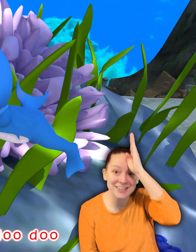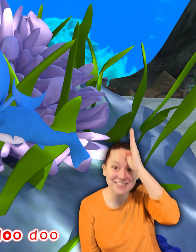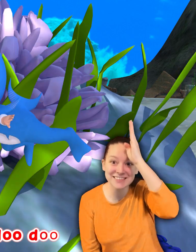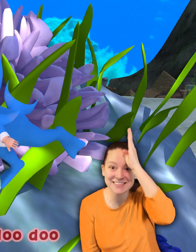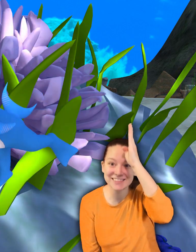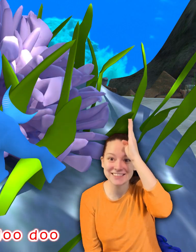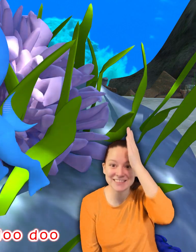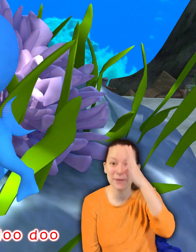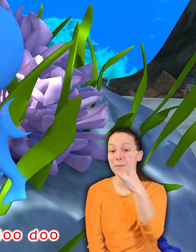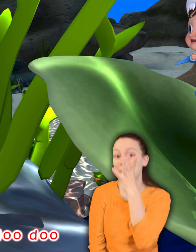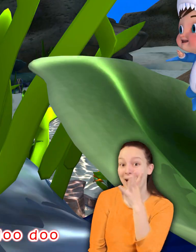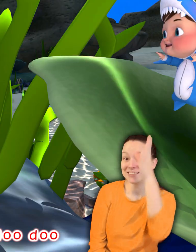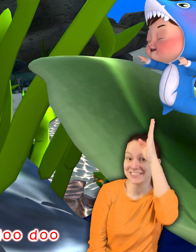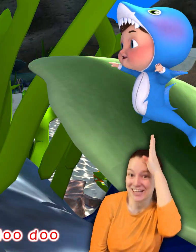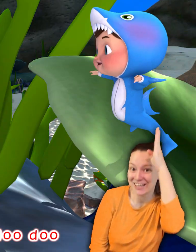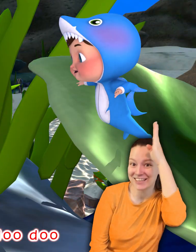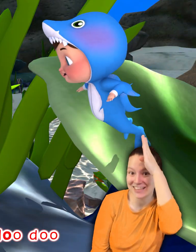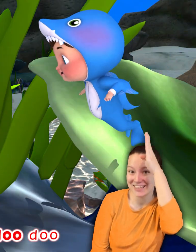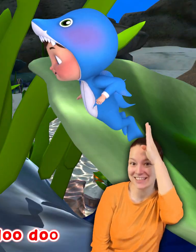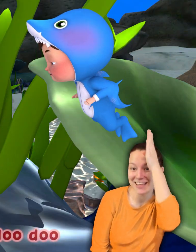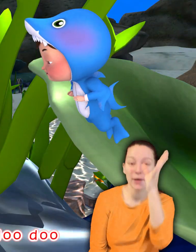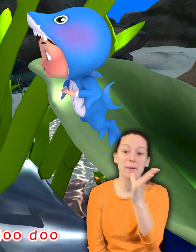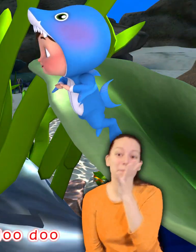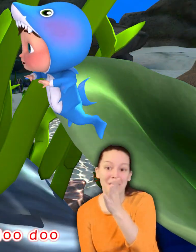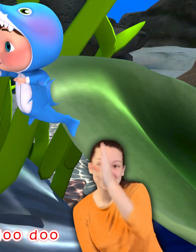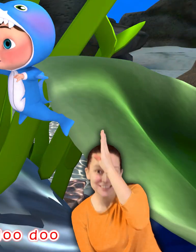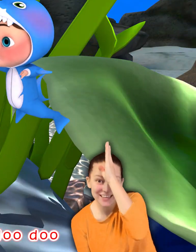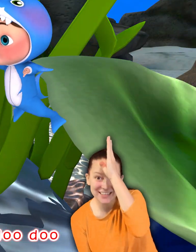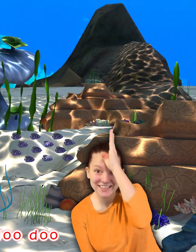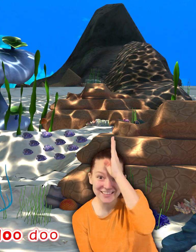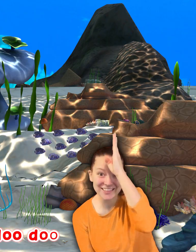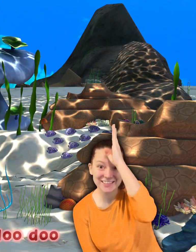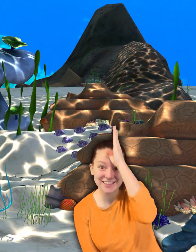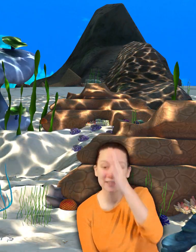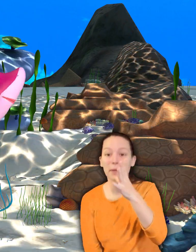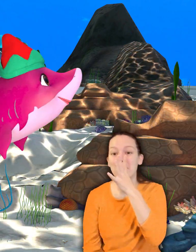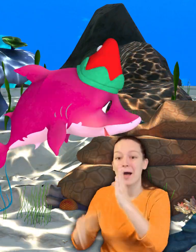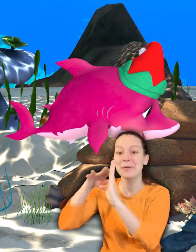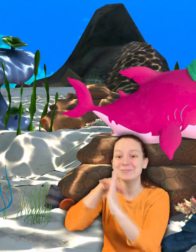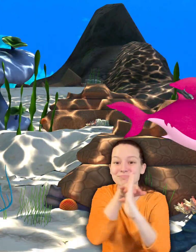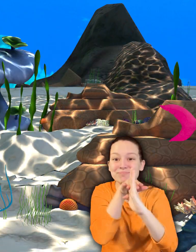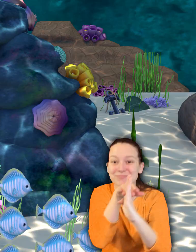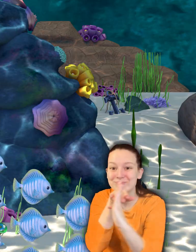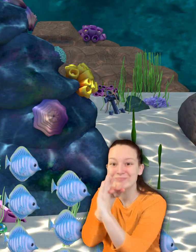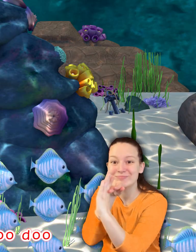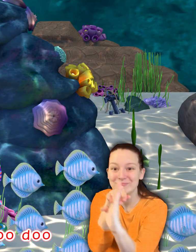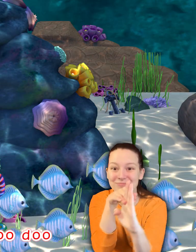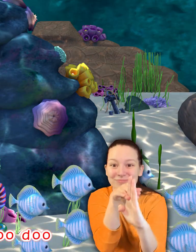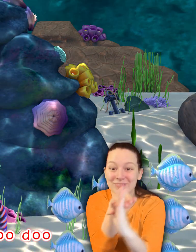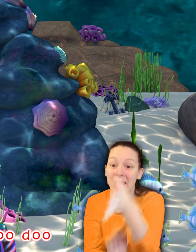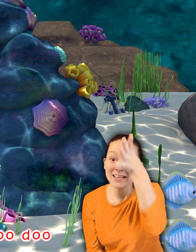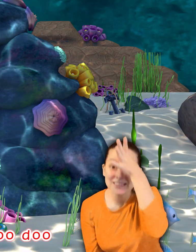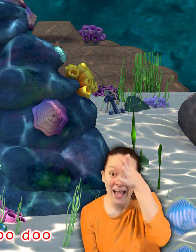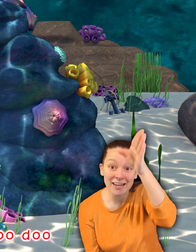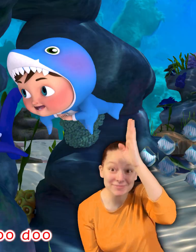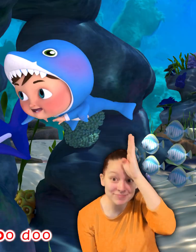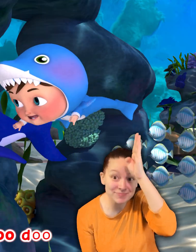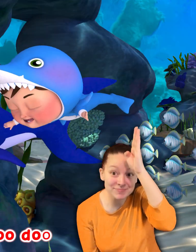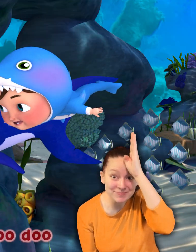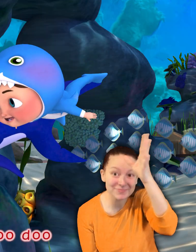shark. Mommy shark. Mommy shark. Mommy shark. Daddy